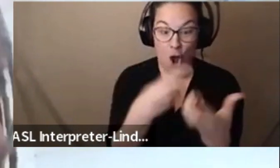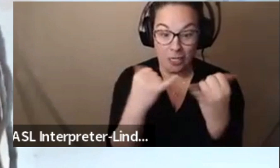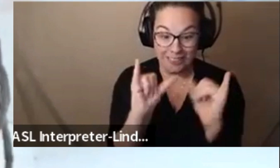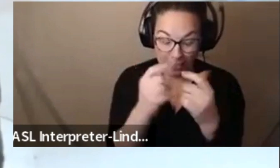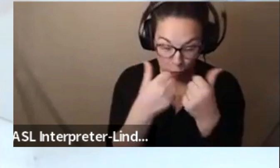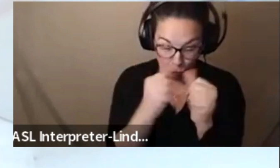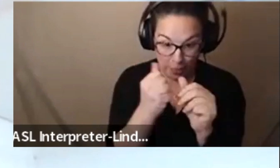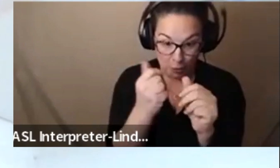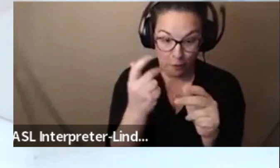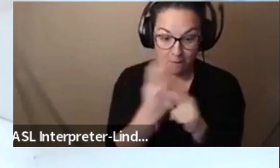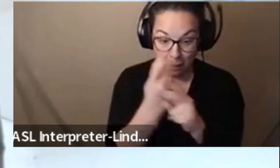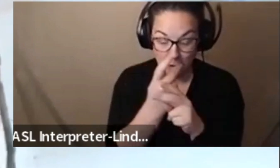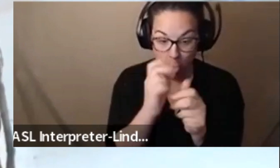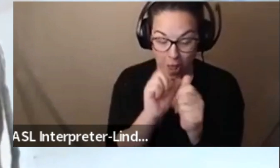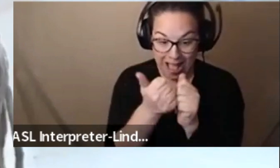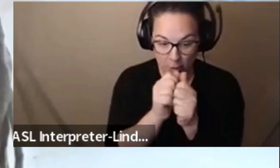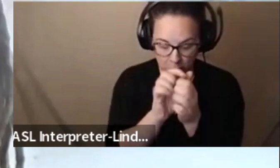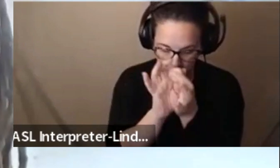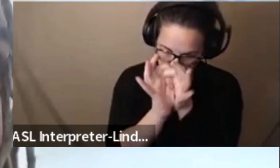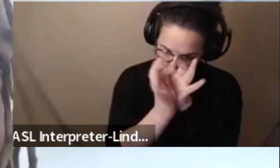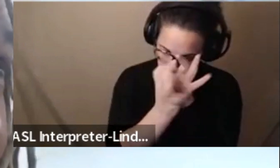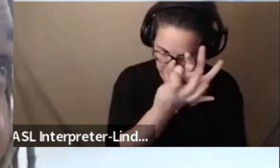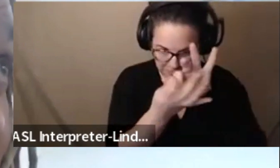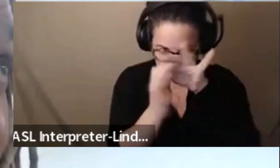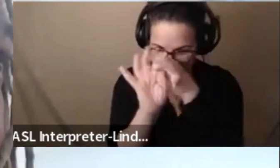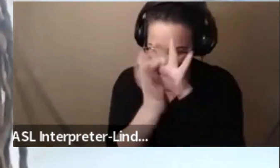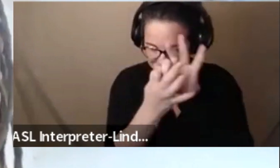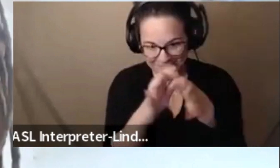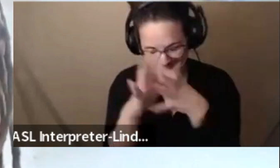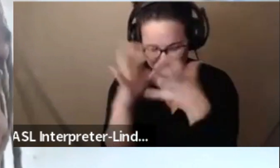particular period, right? In the kind of